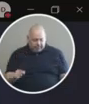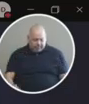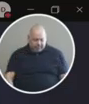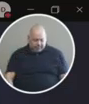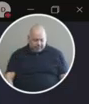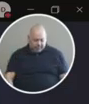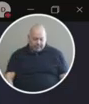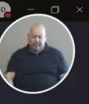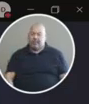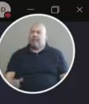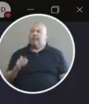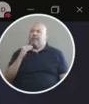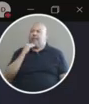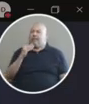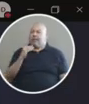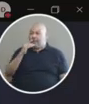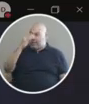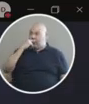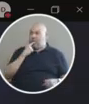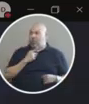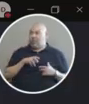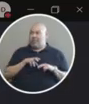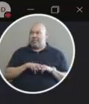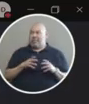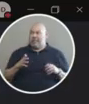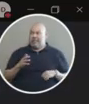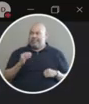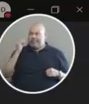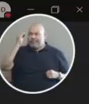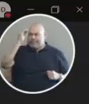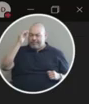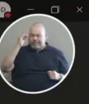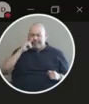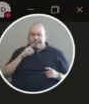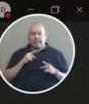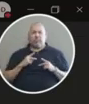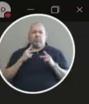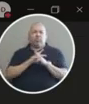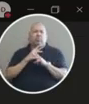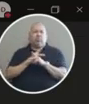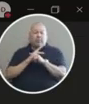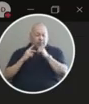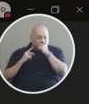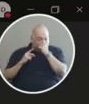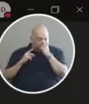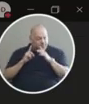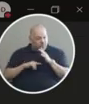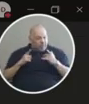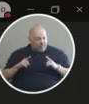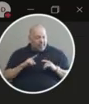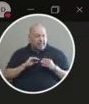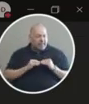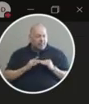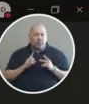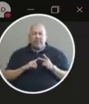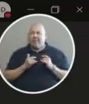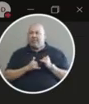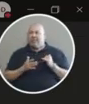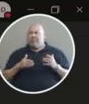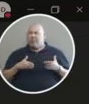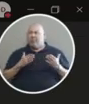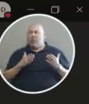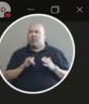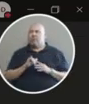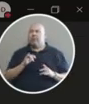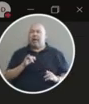Thank you, Mayor. You know, as I'm sitting here contemplating the worst case scenarios, the numbers that are being